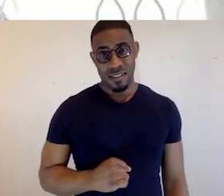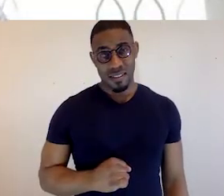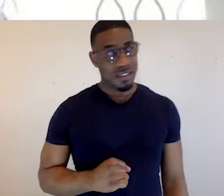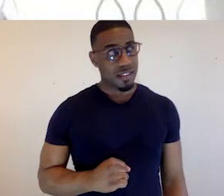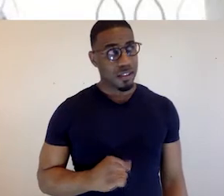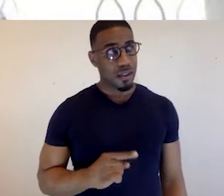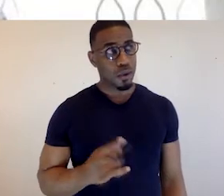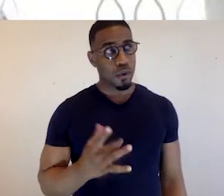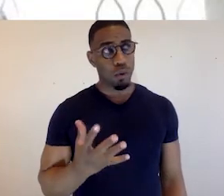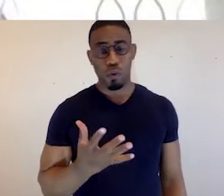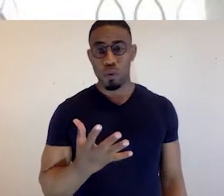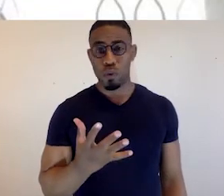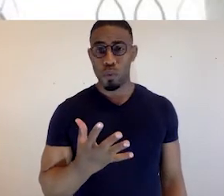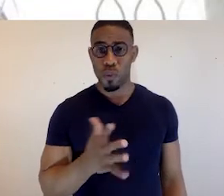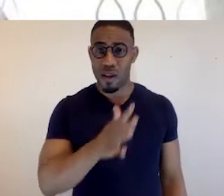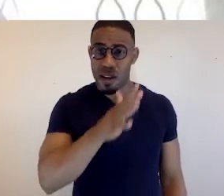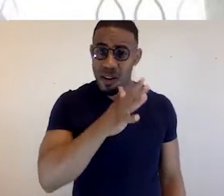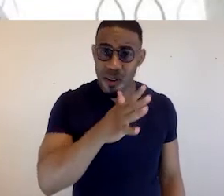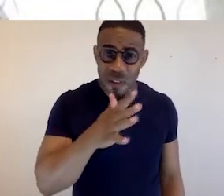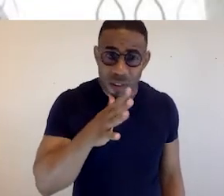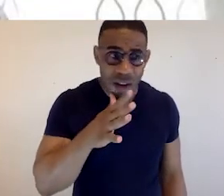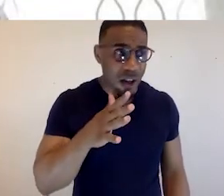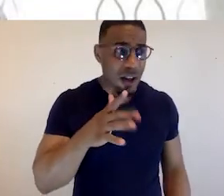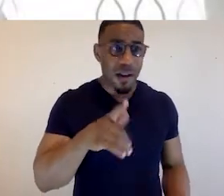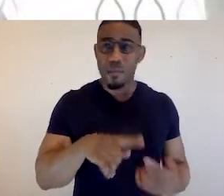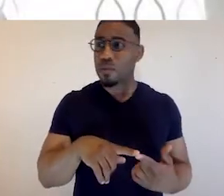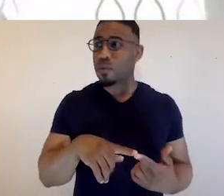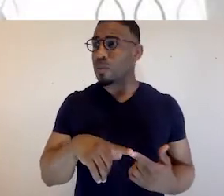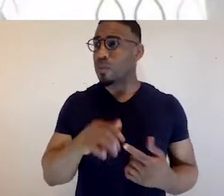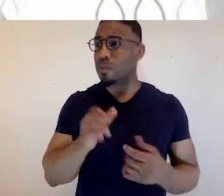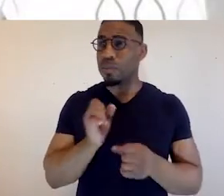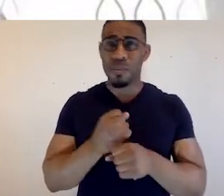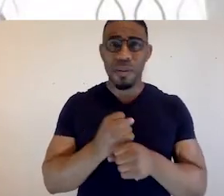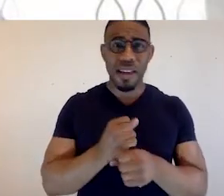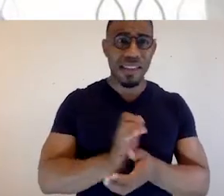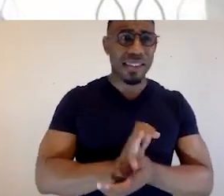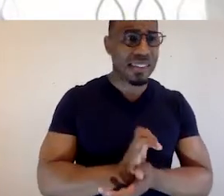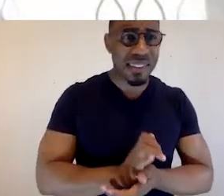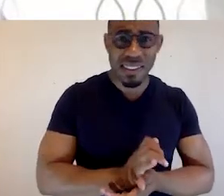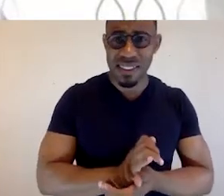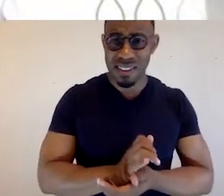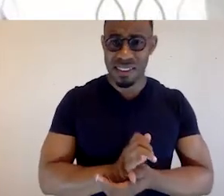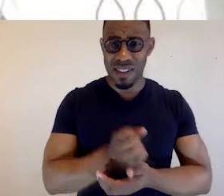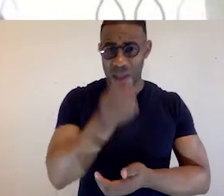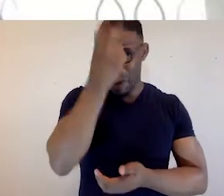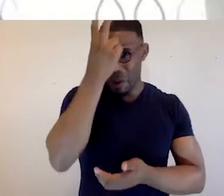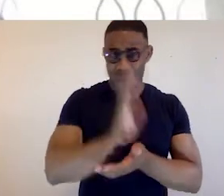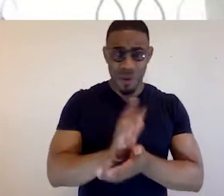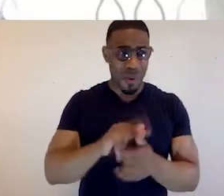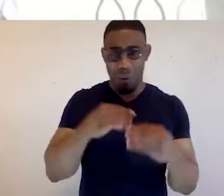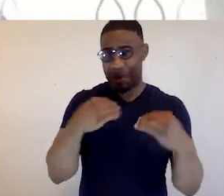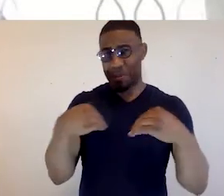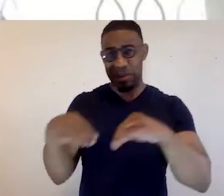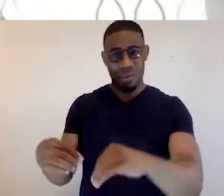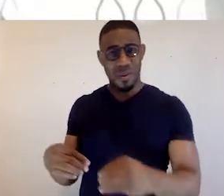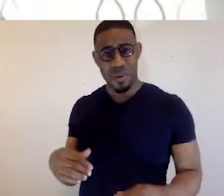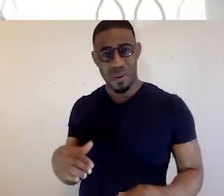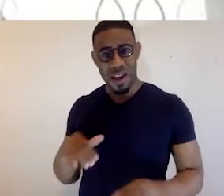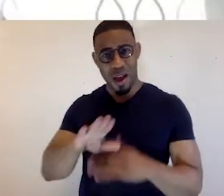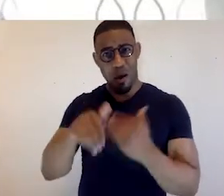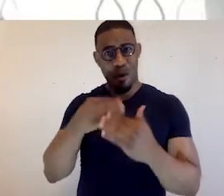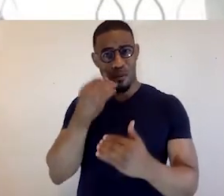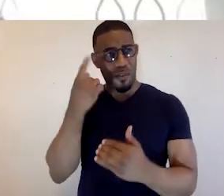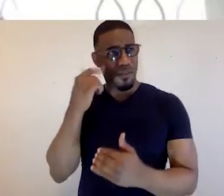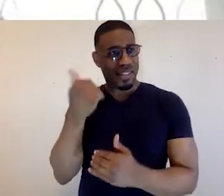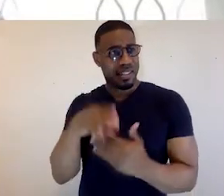to farm to make cheese, goat cheese, where it can be sold at Whole